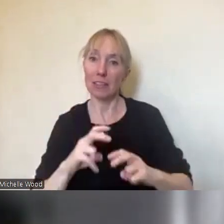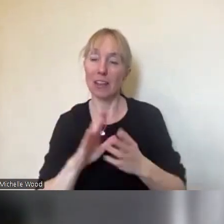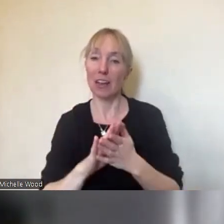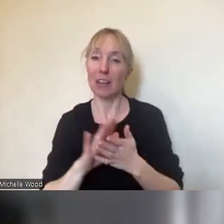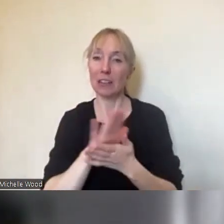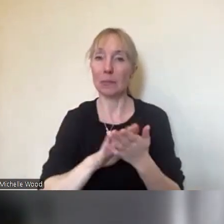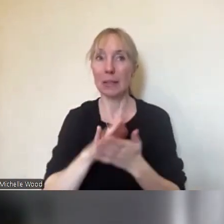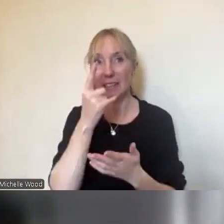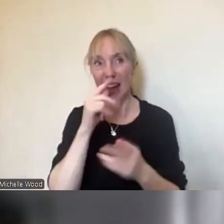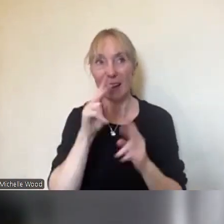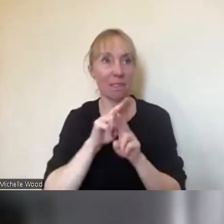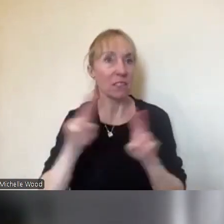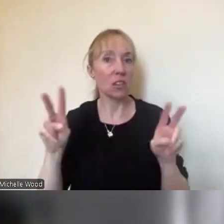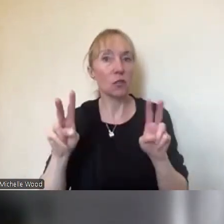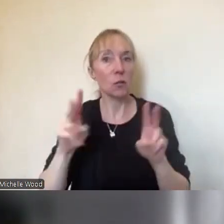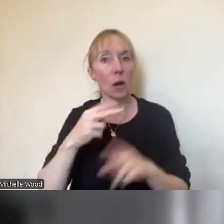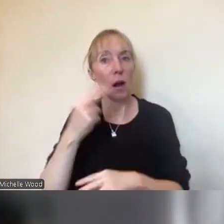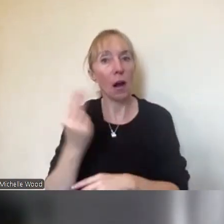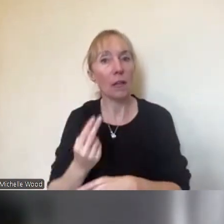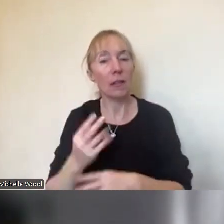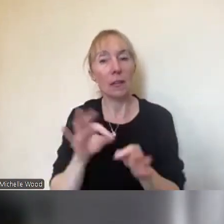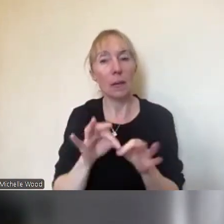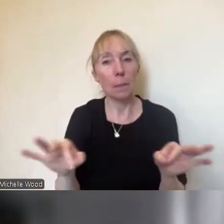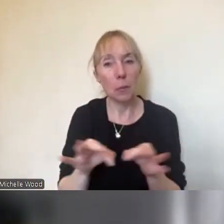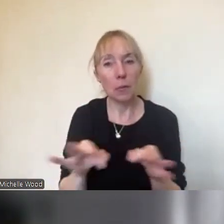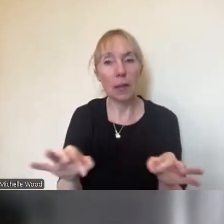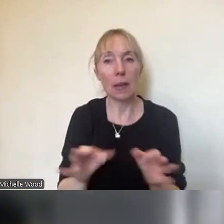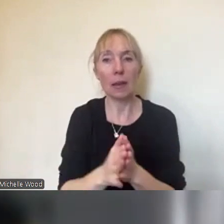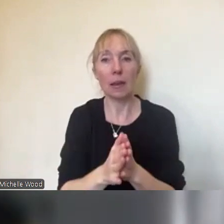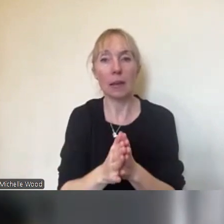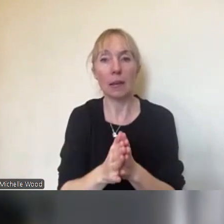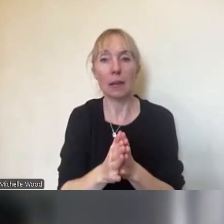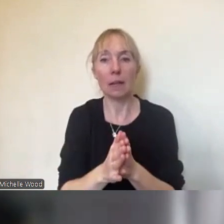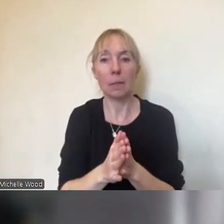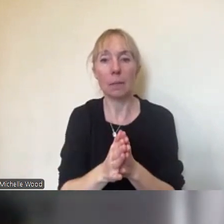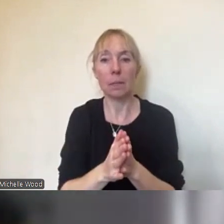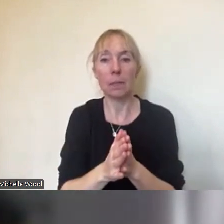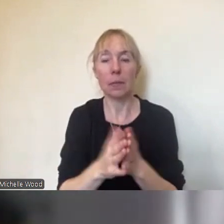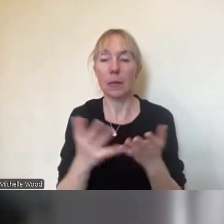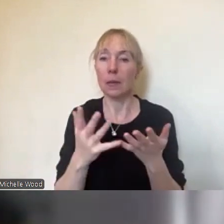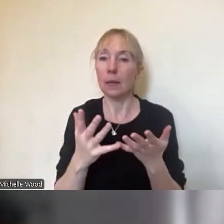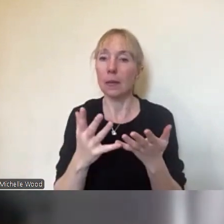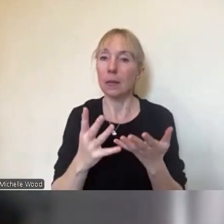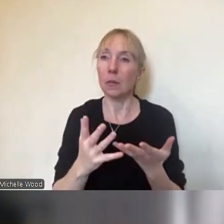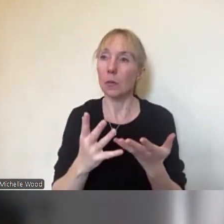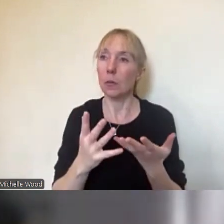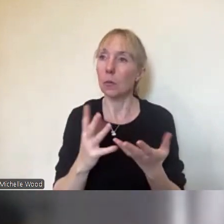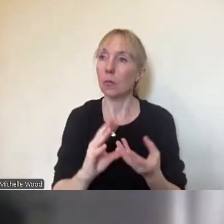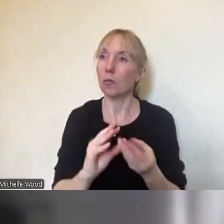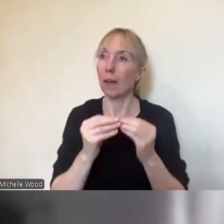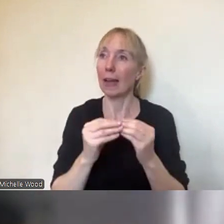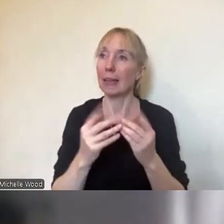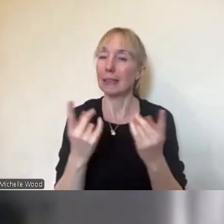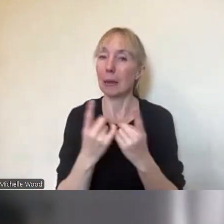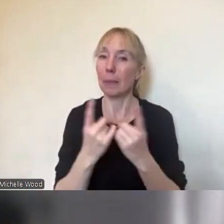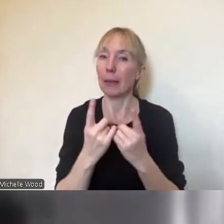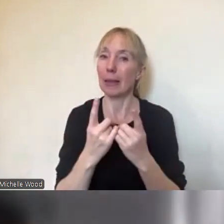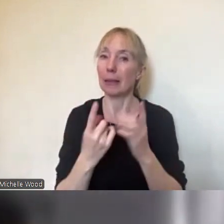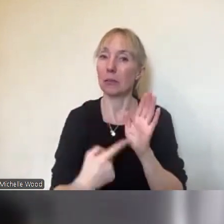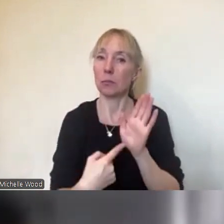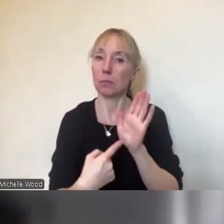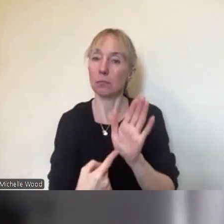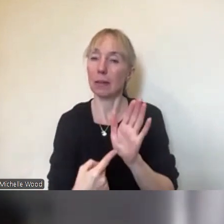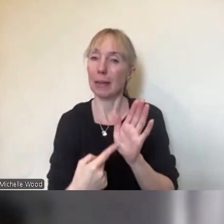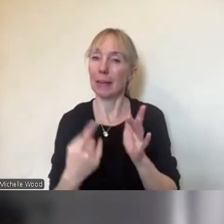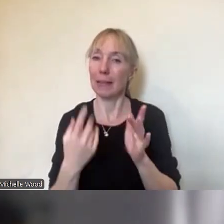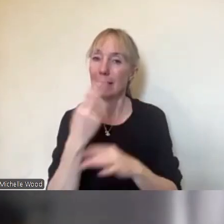visual artists, they might be music, to then put on something during the arts festival to represent and